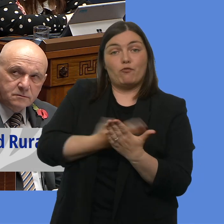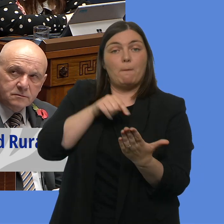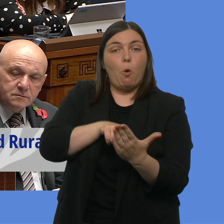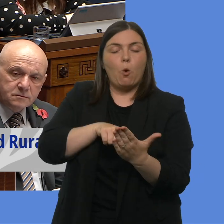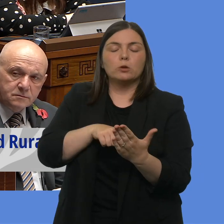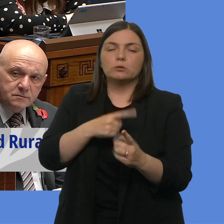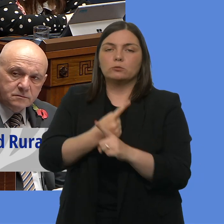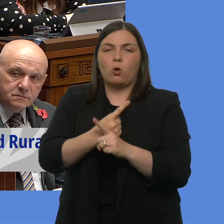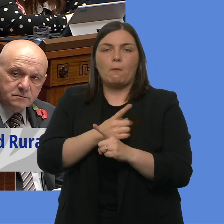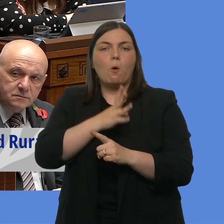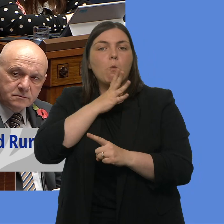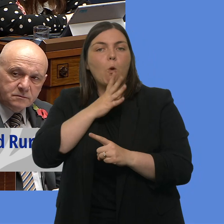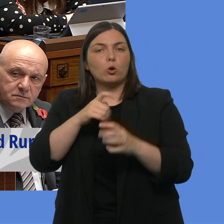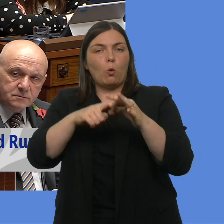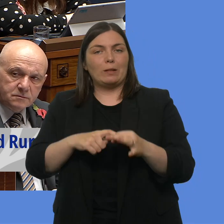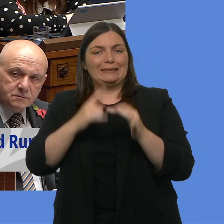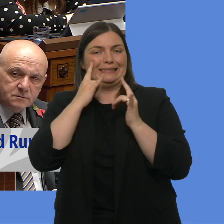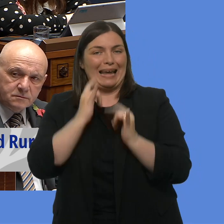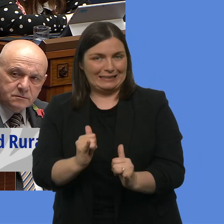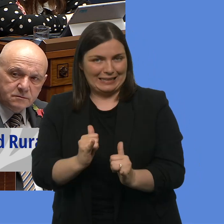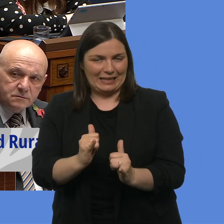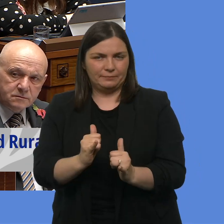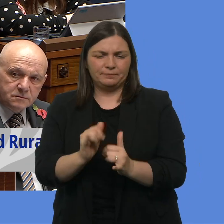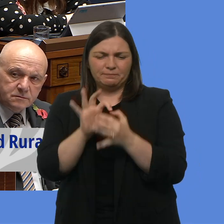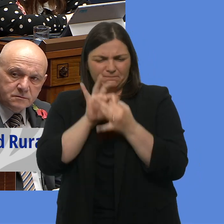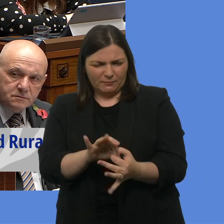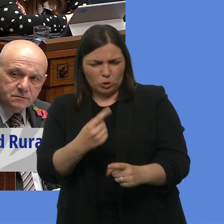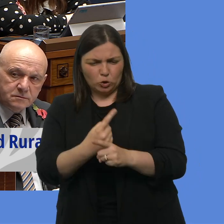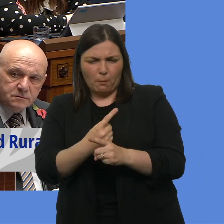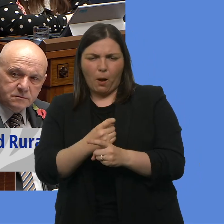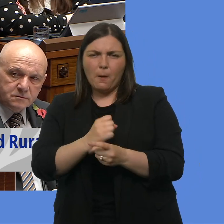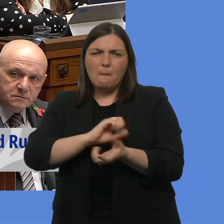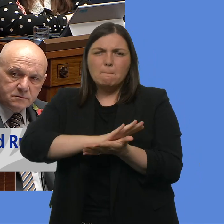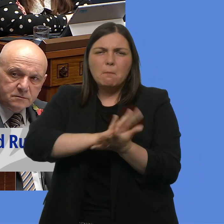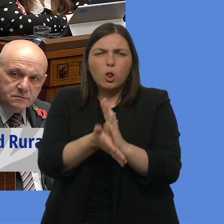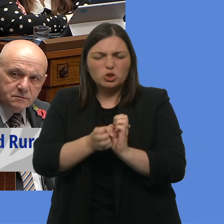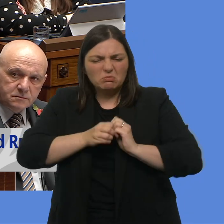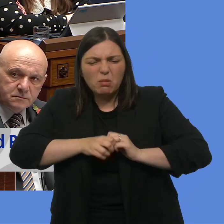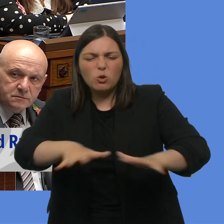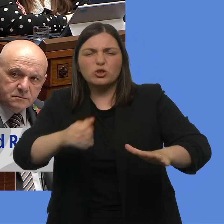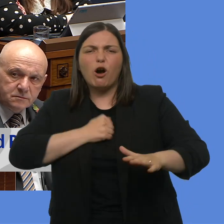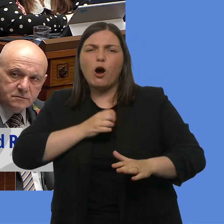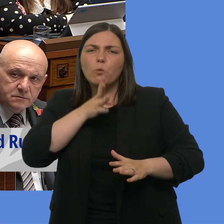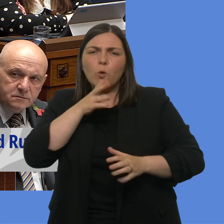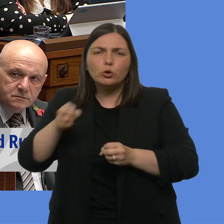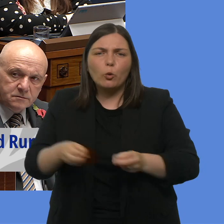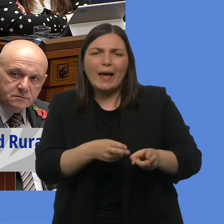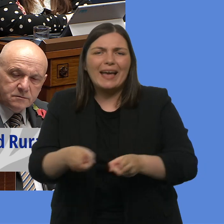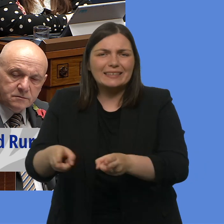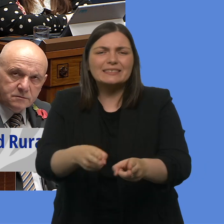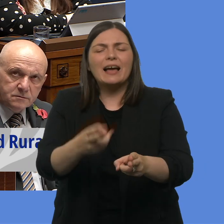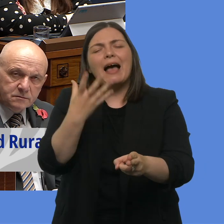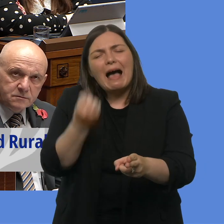terms of the pollution of our waterways, we have a number of contributing factors in Belfast Lough. It's largely in relation to wastewater